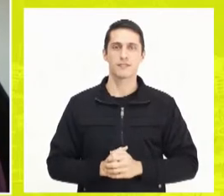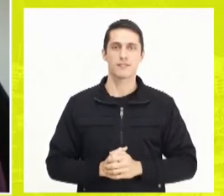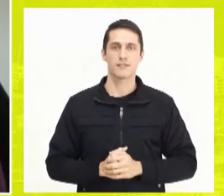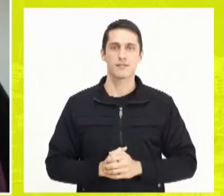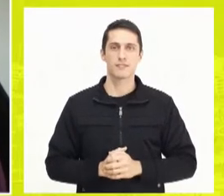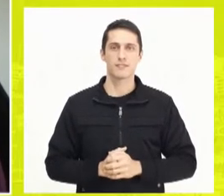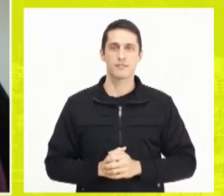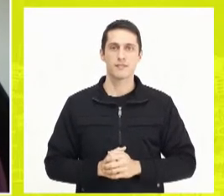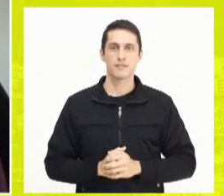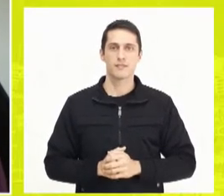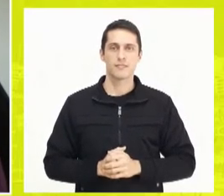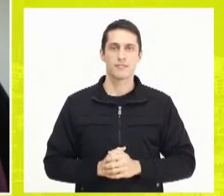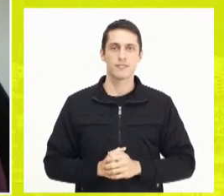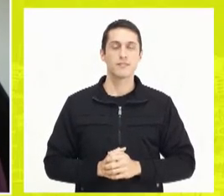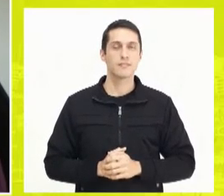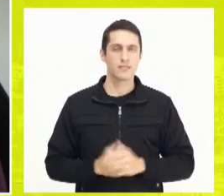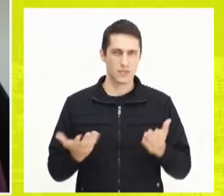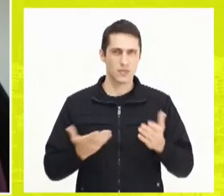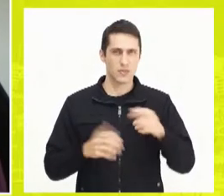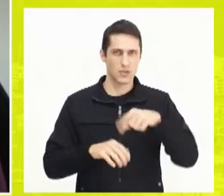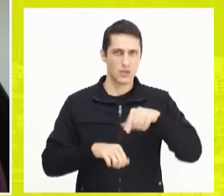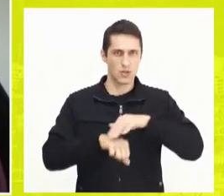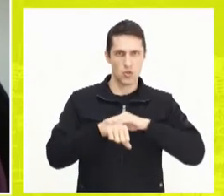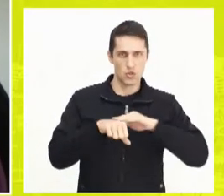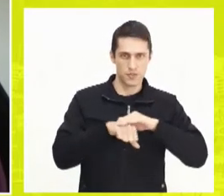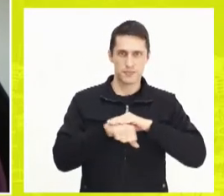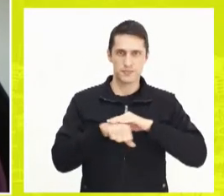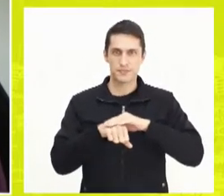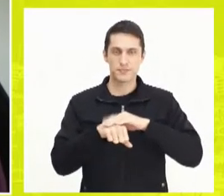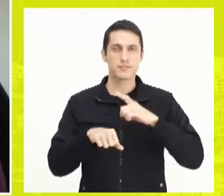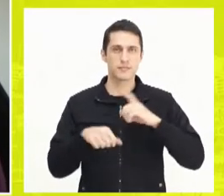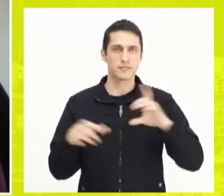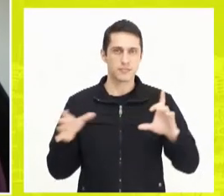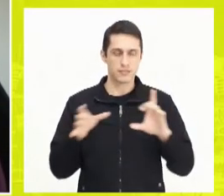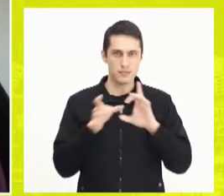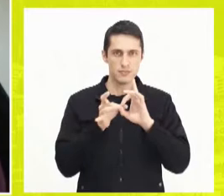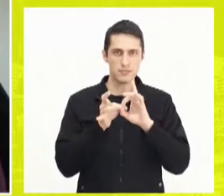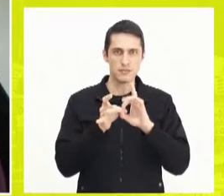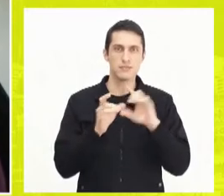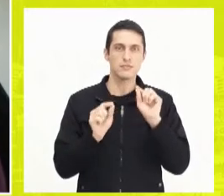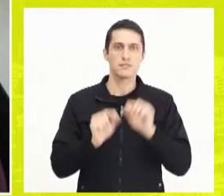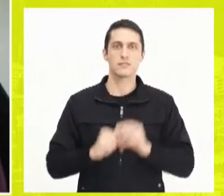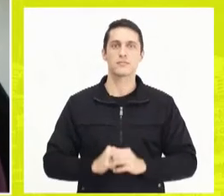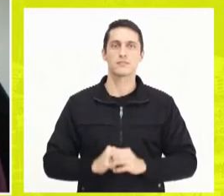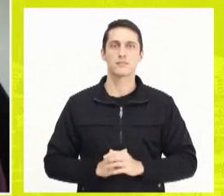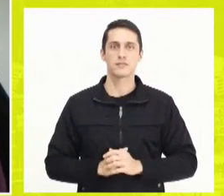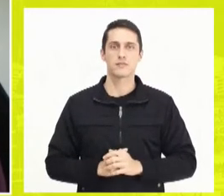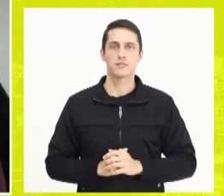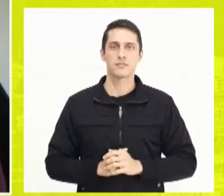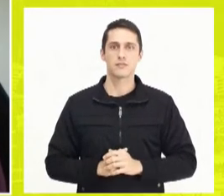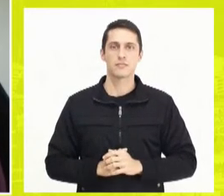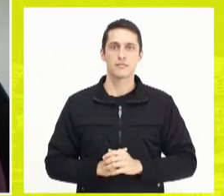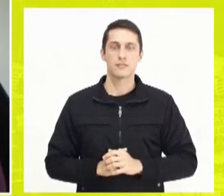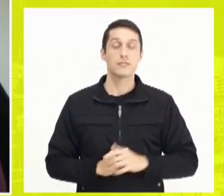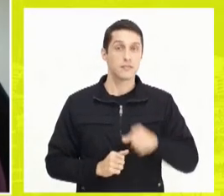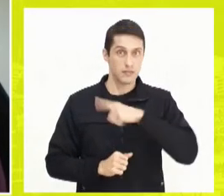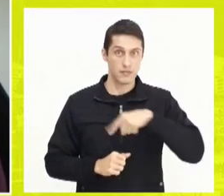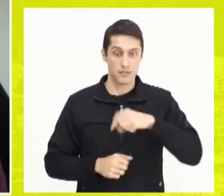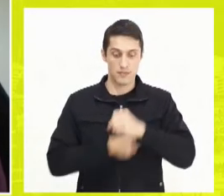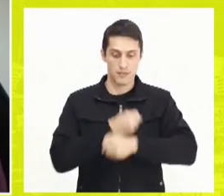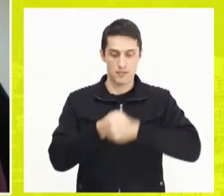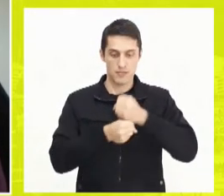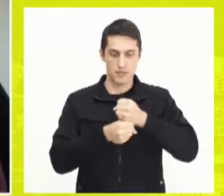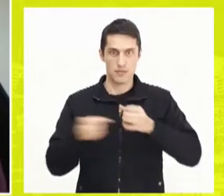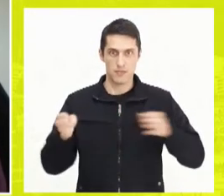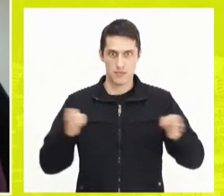question to kyle of course that we